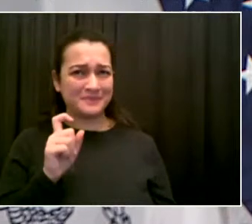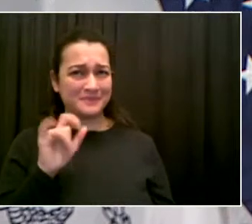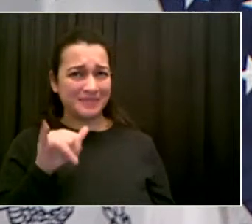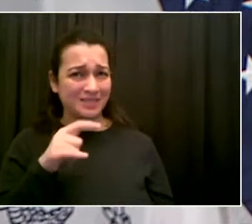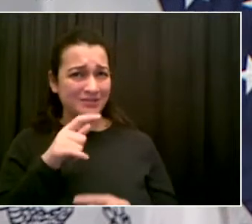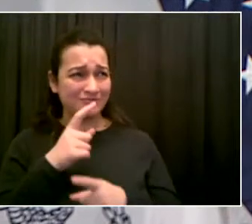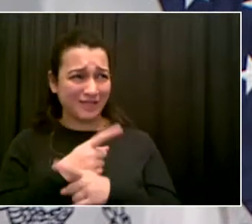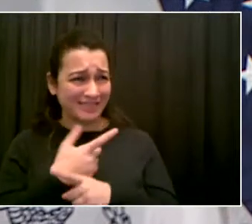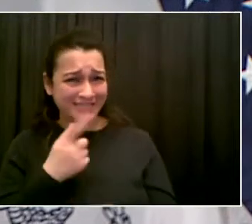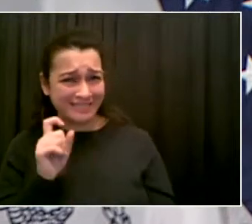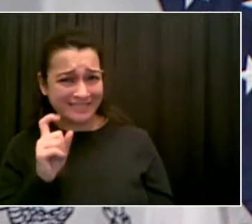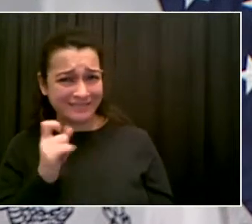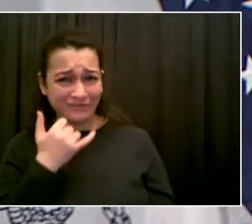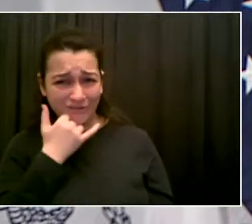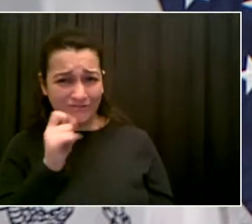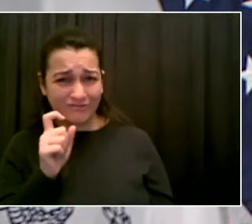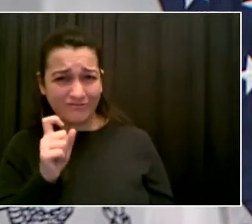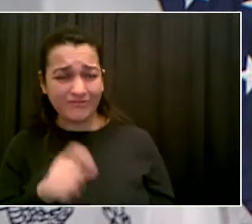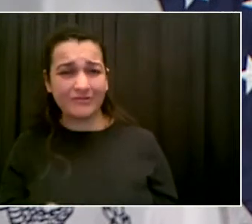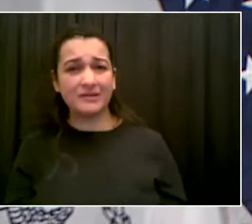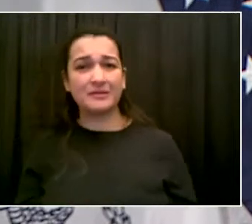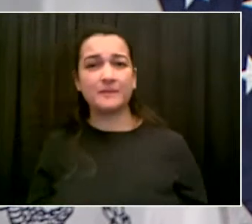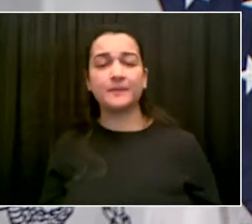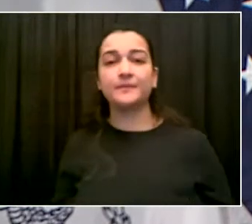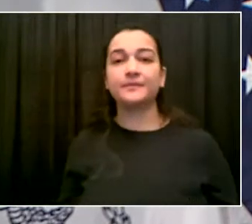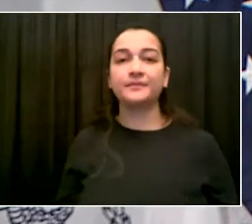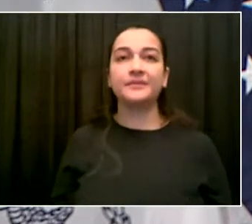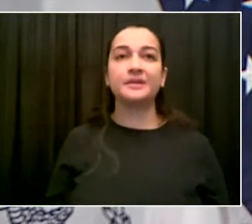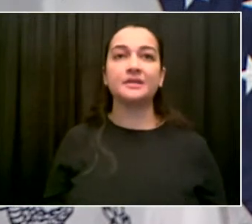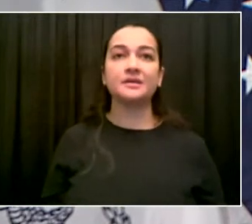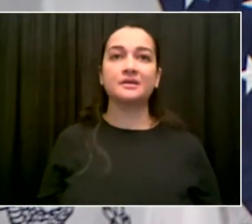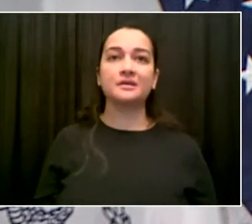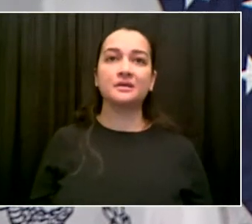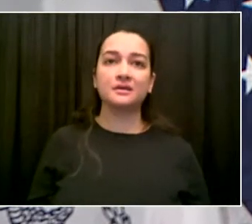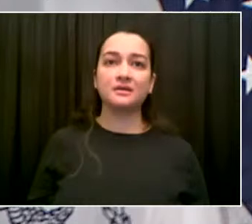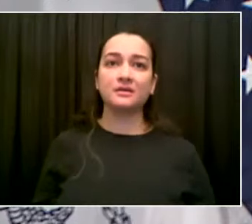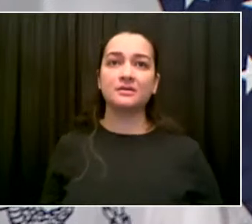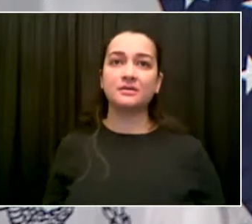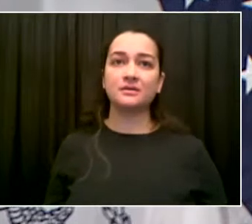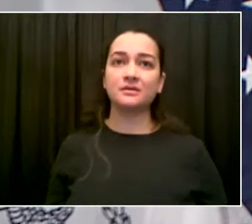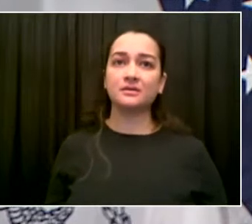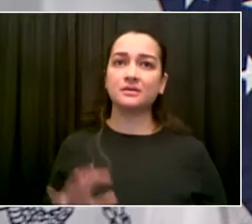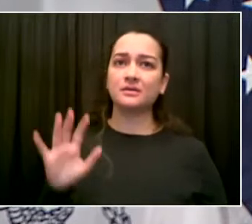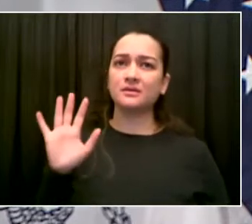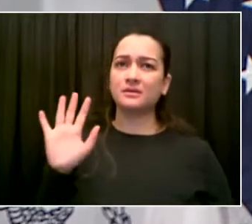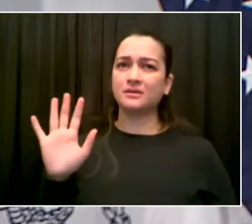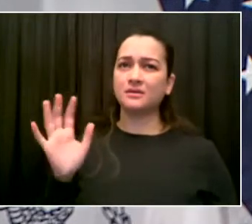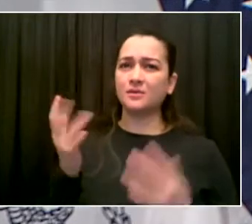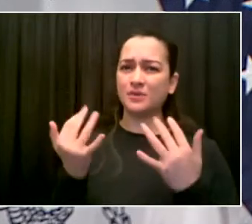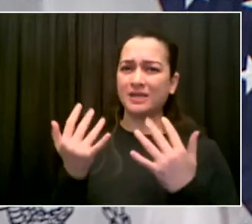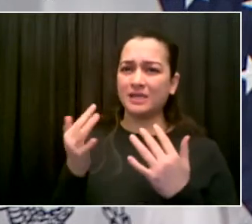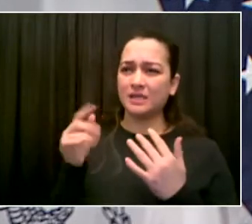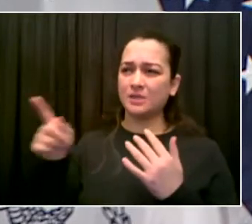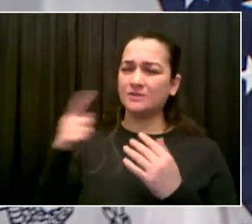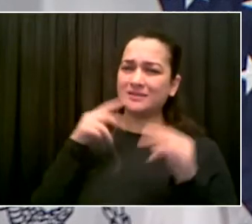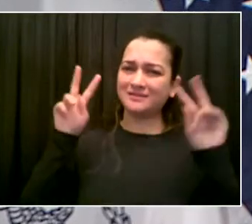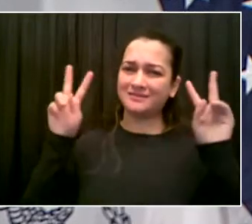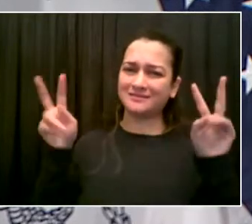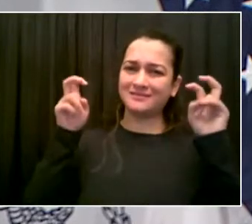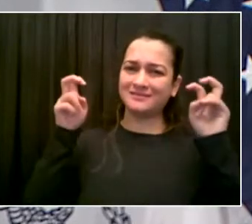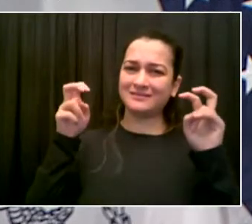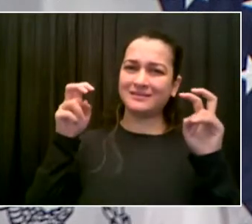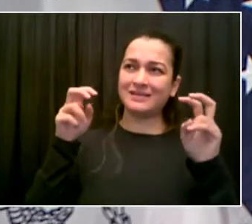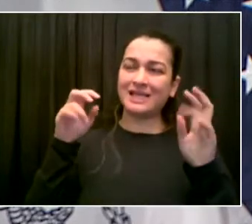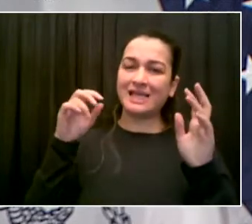Yorkers. 500,000 of our fellow New Yorkers here in the city happen to be undocumented. They are part of